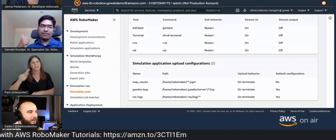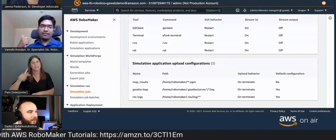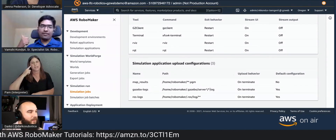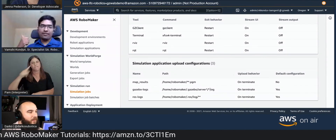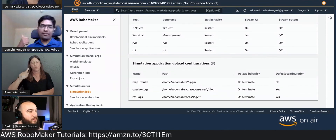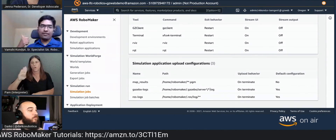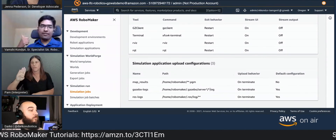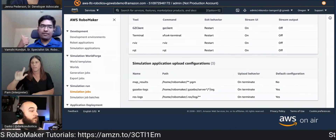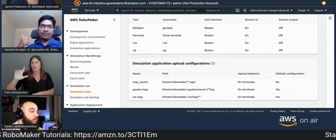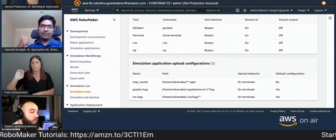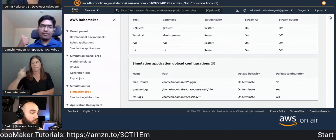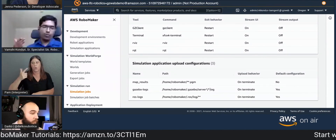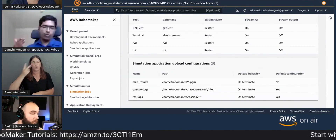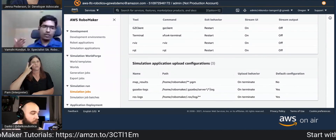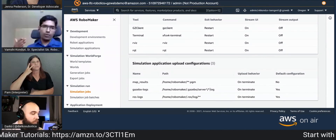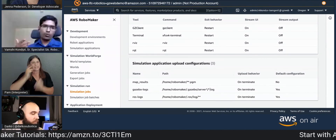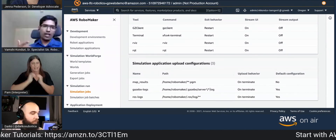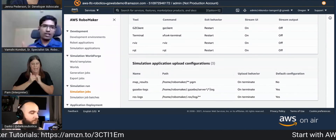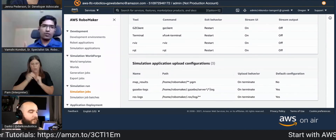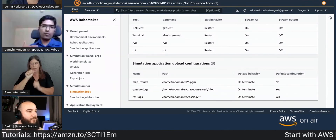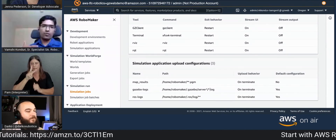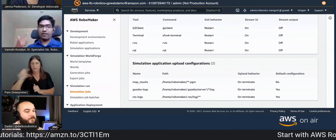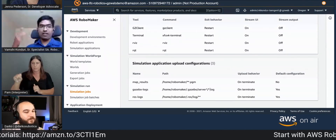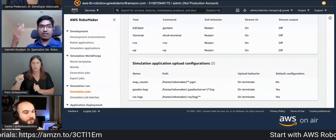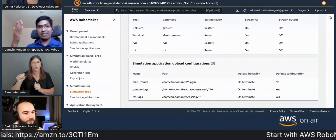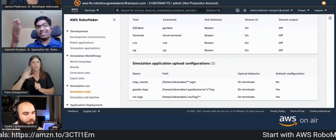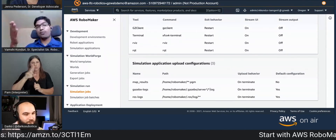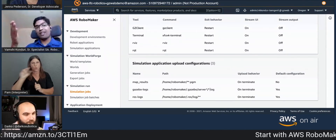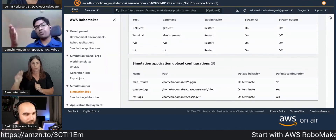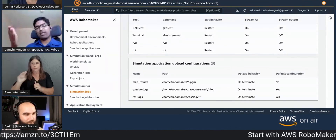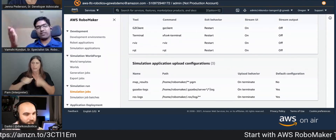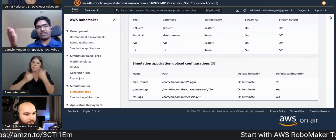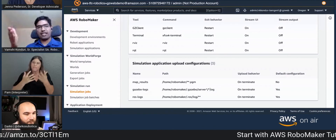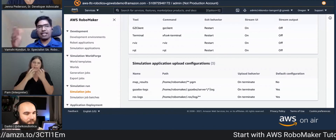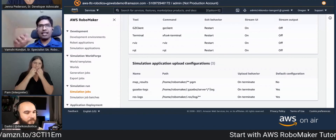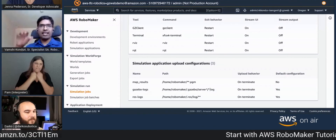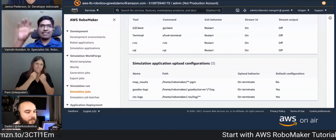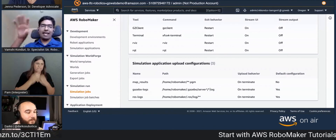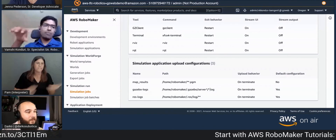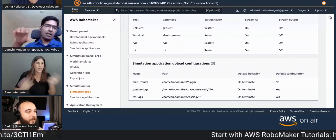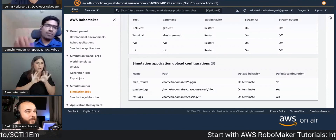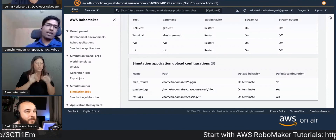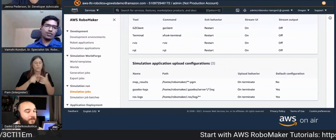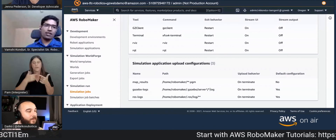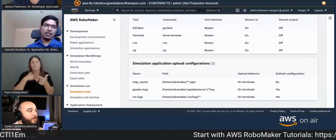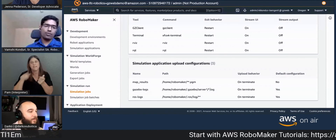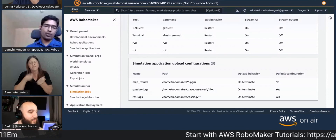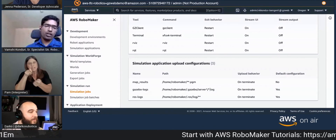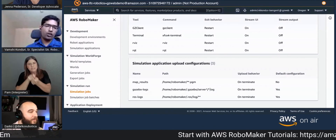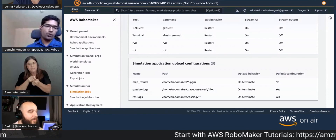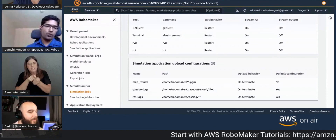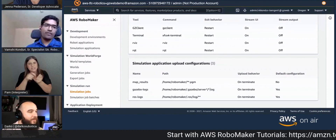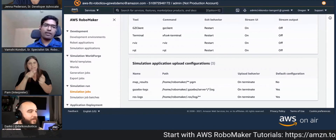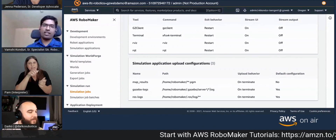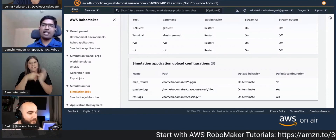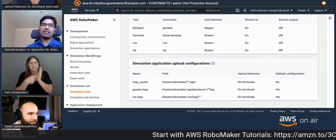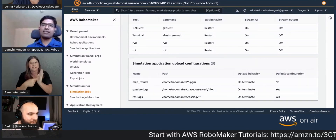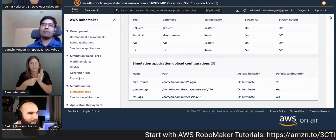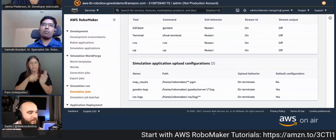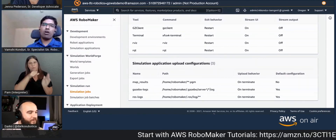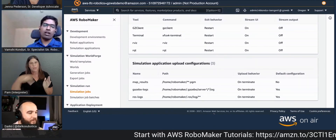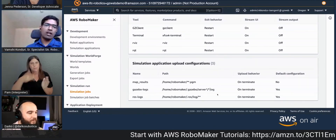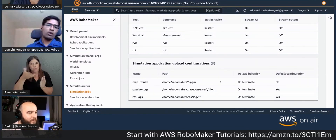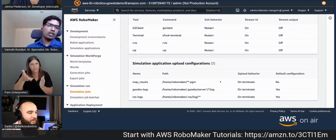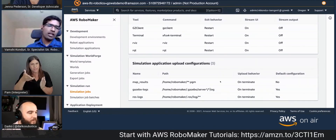can see how AWS RoboMaker provides value. We've got this very specific sample application that I'm showing you. We've got a nice